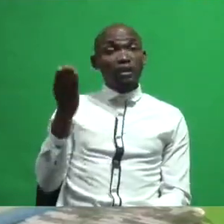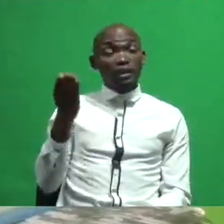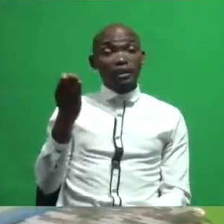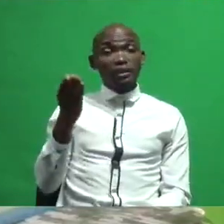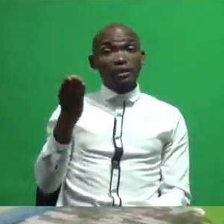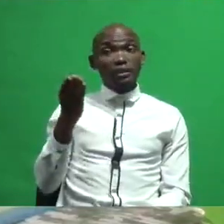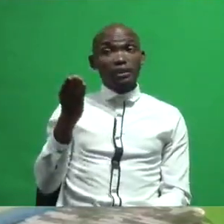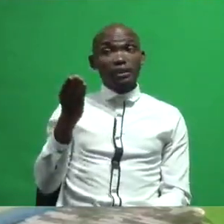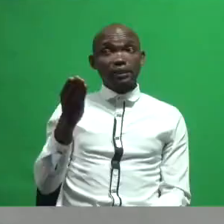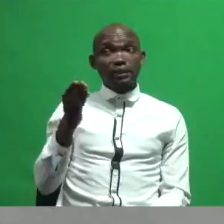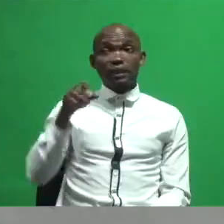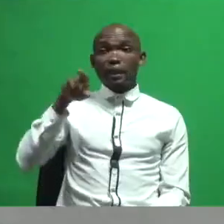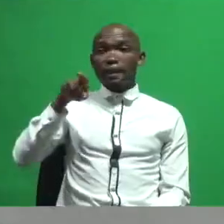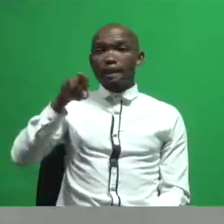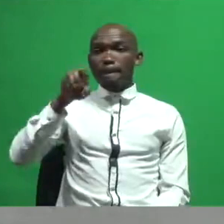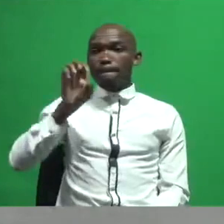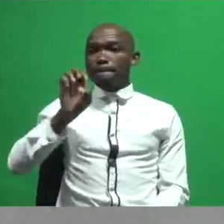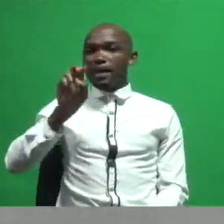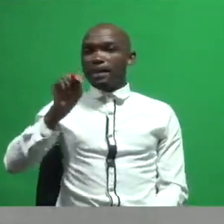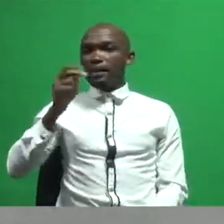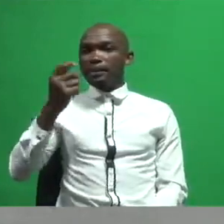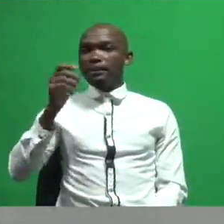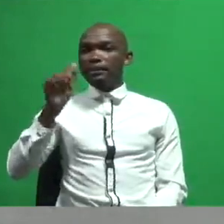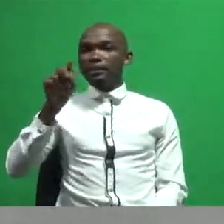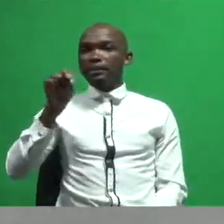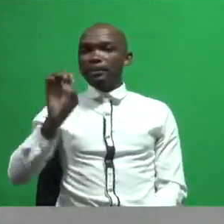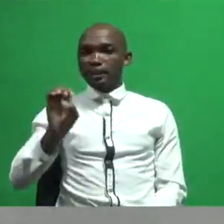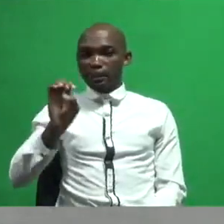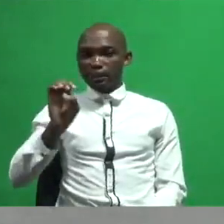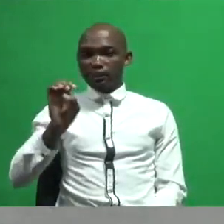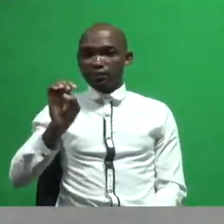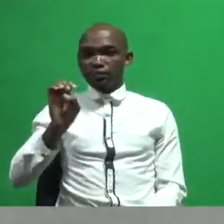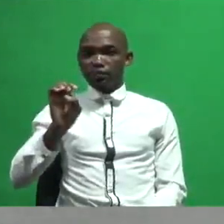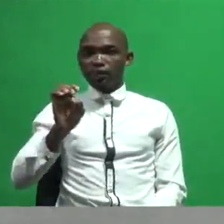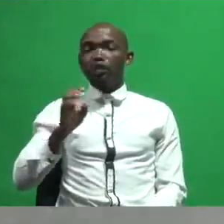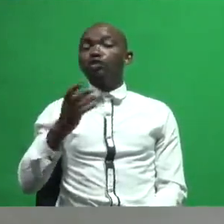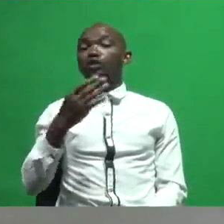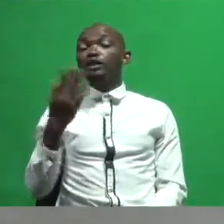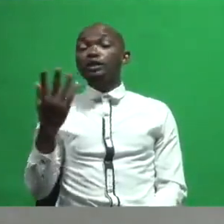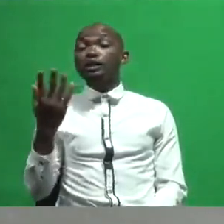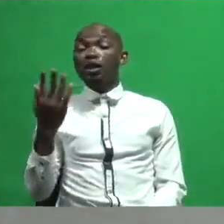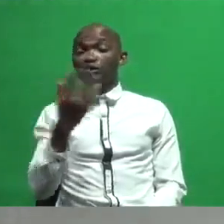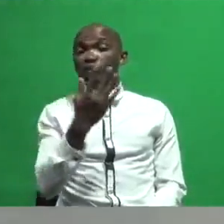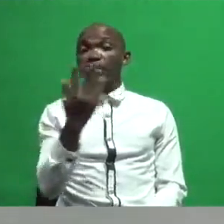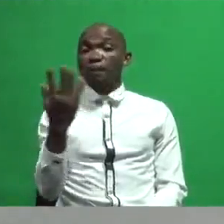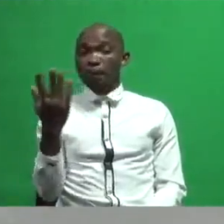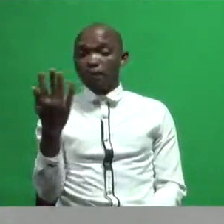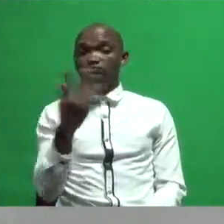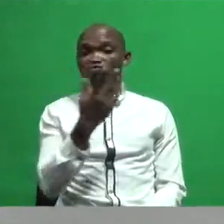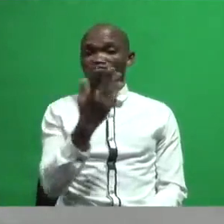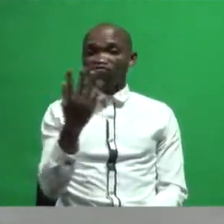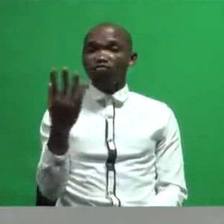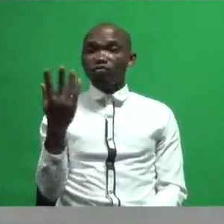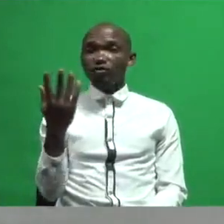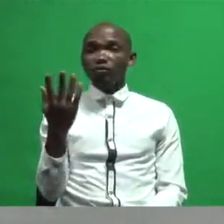This is pentane, my dear. This is pentane. Let us count number. Let